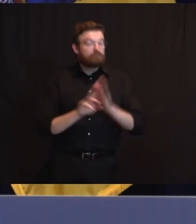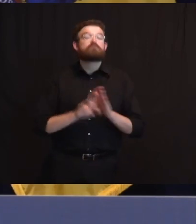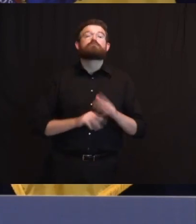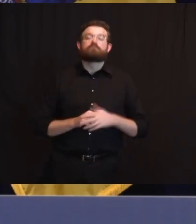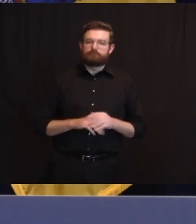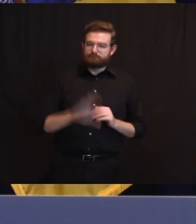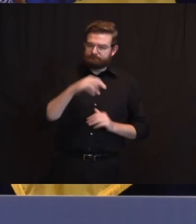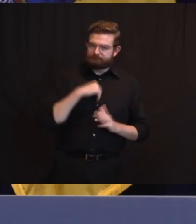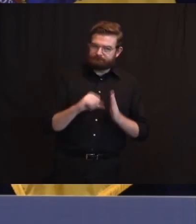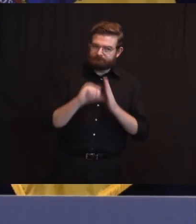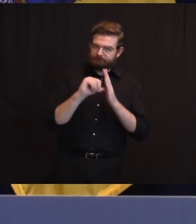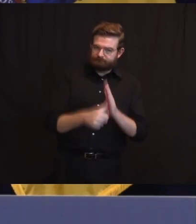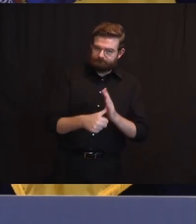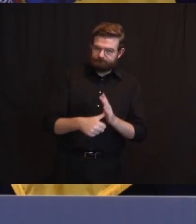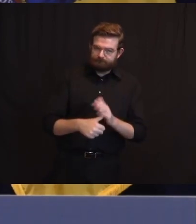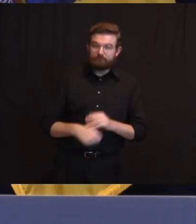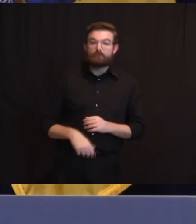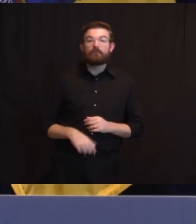about this, particularly parents.